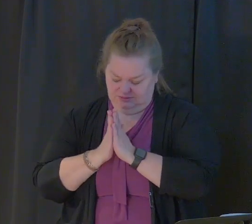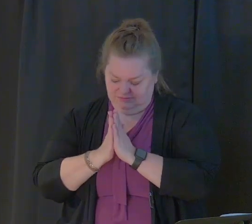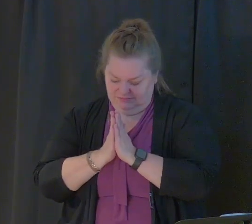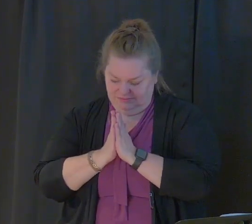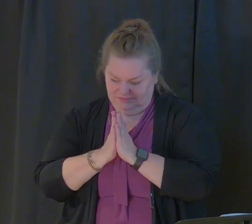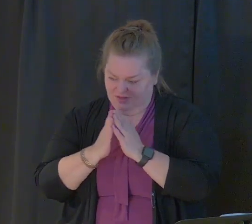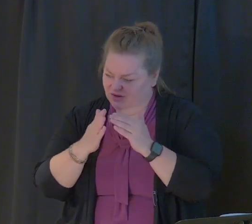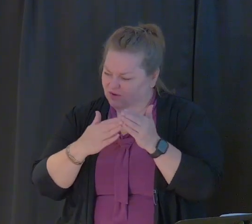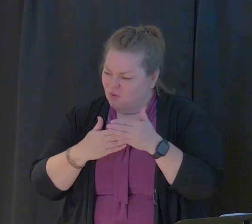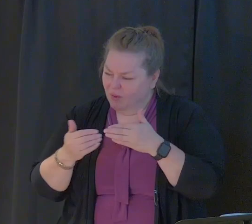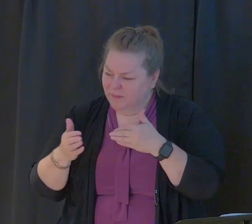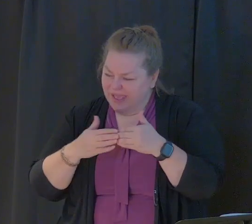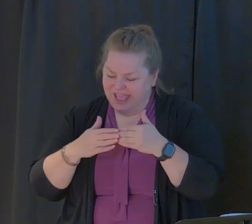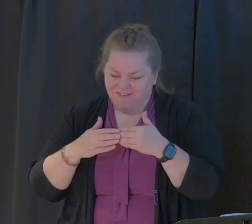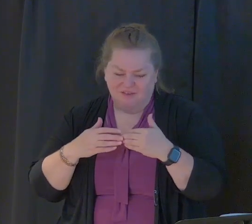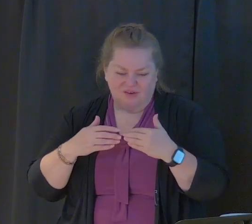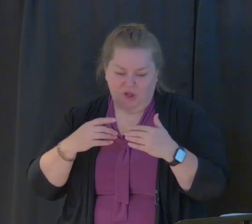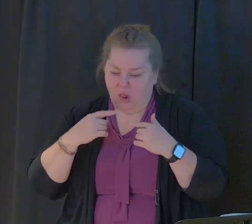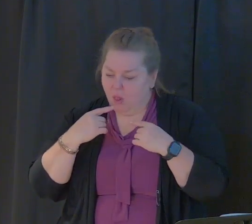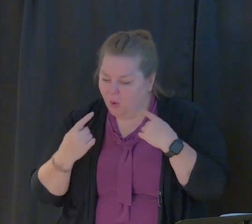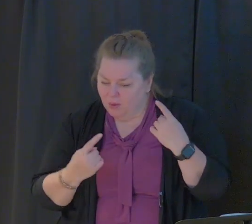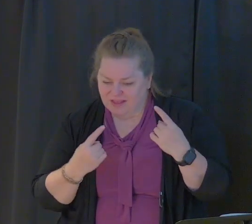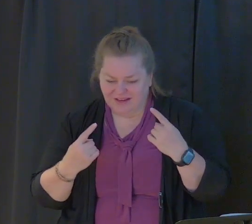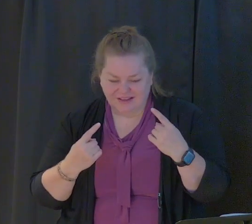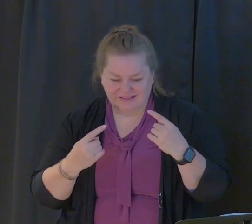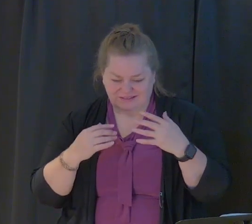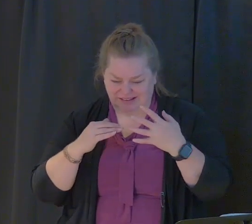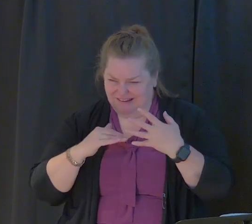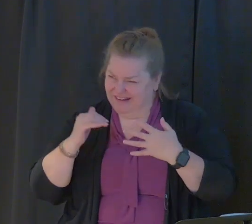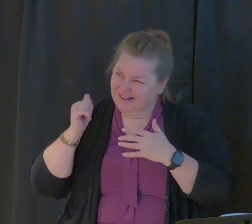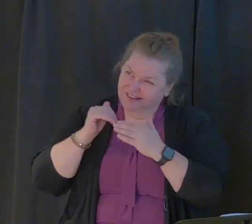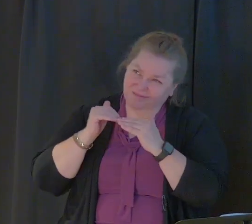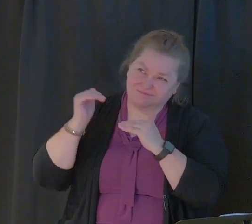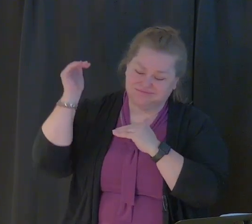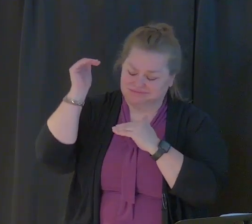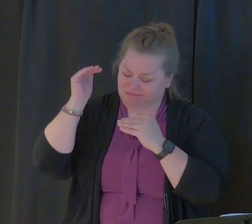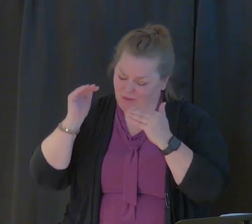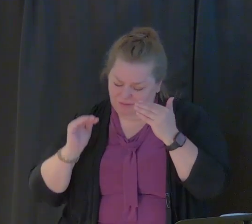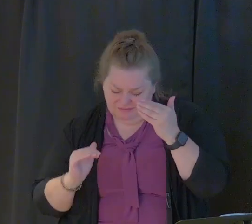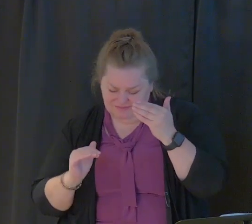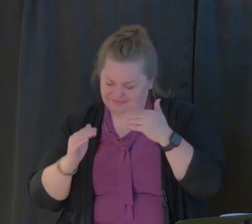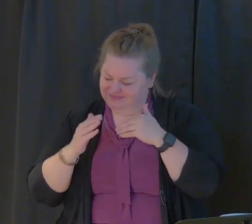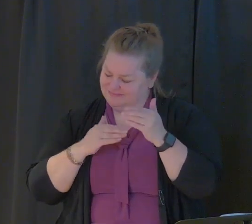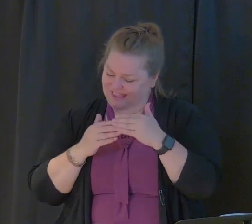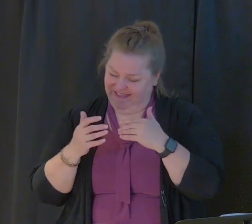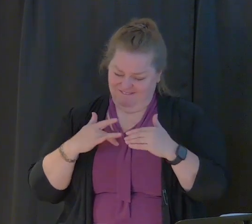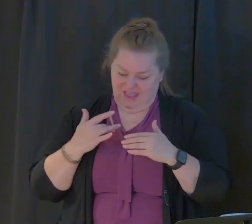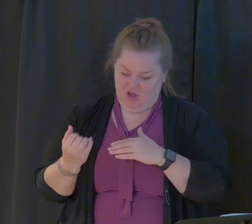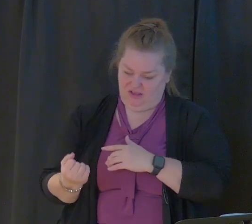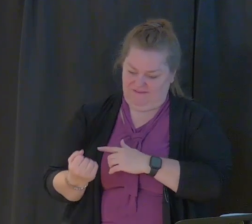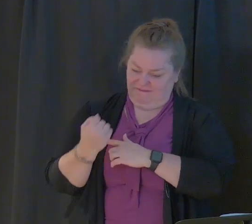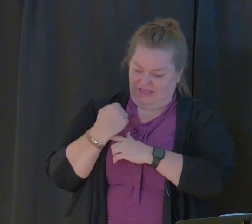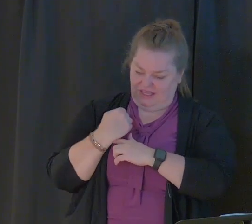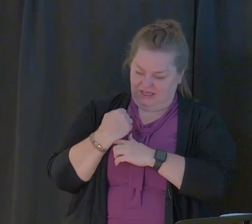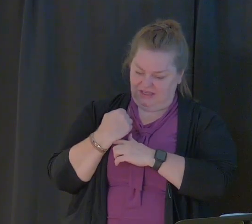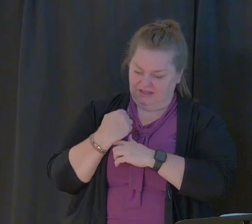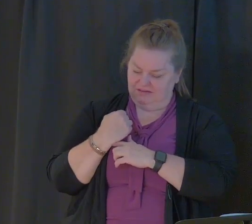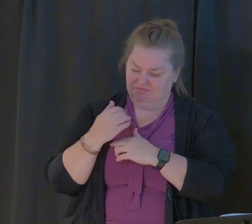no matter the level of loneliness, the level of defeat, that you won't let us